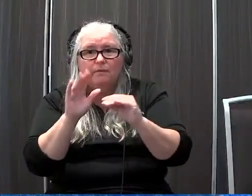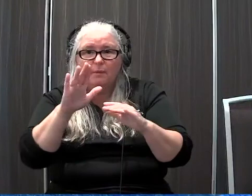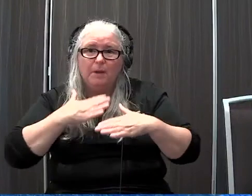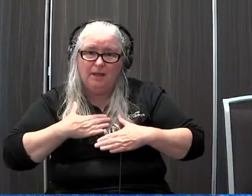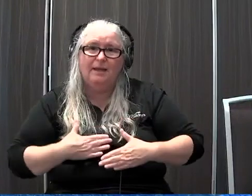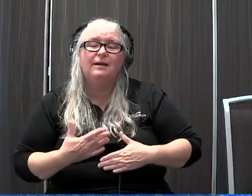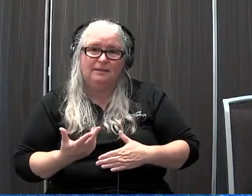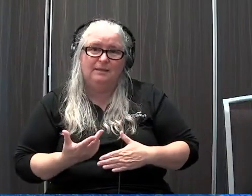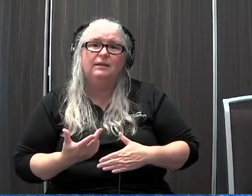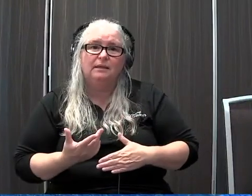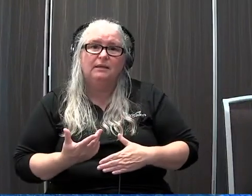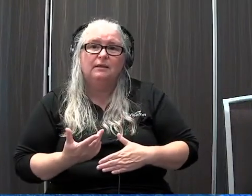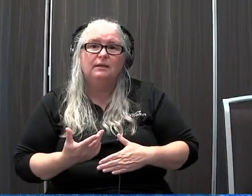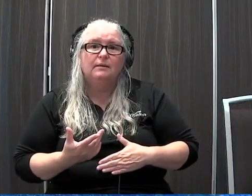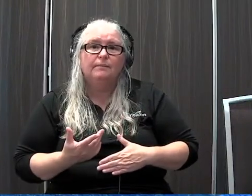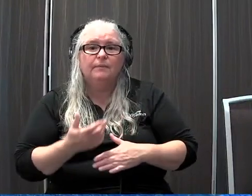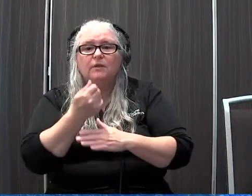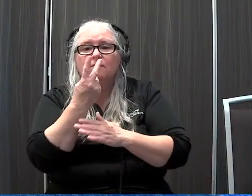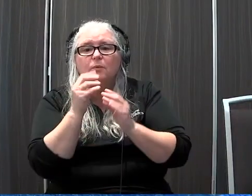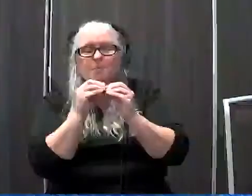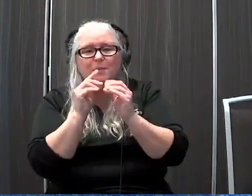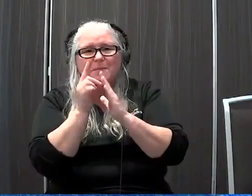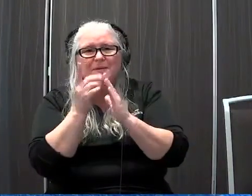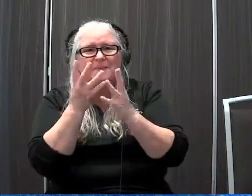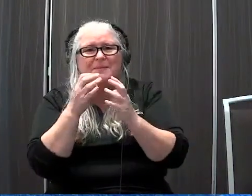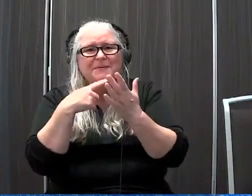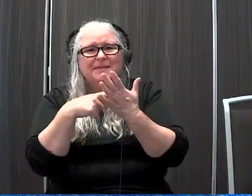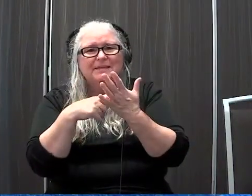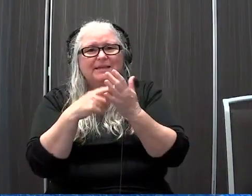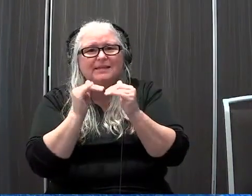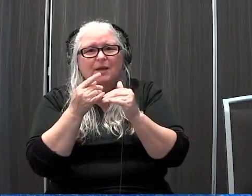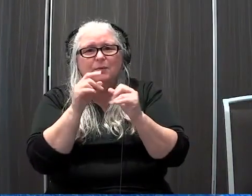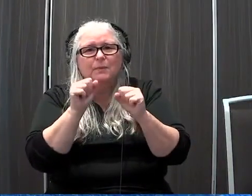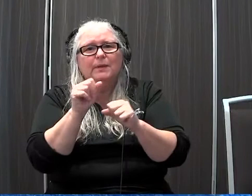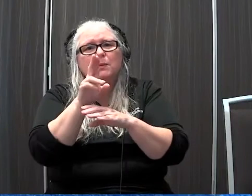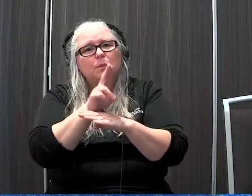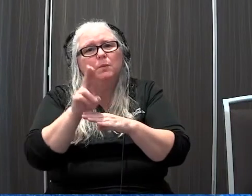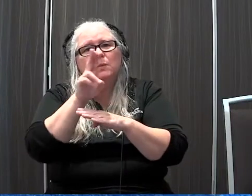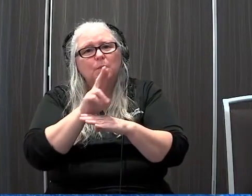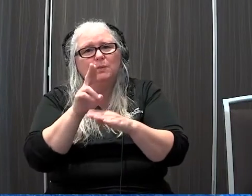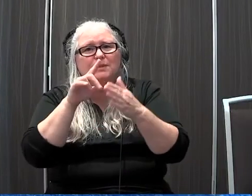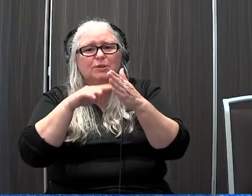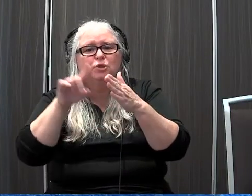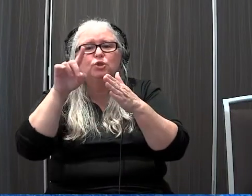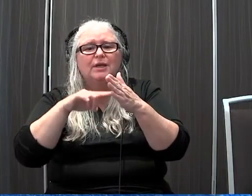All right, so in our last couple minutes here, I just wanted to talk about how you can use the checklist.